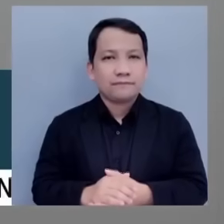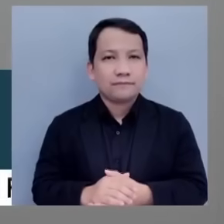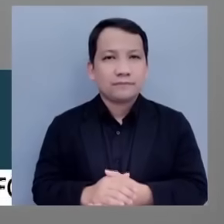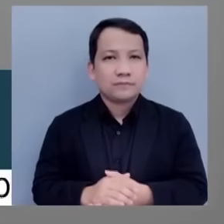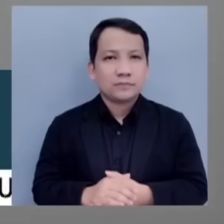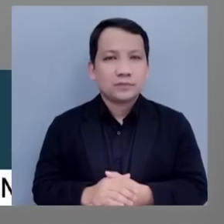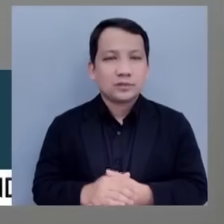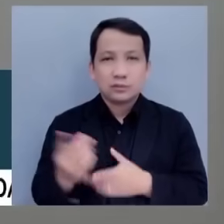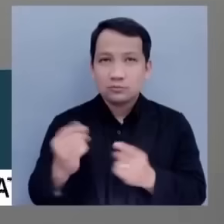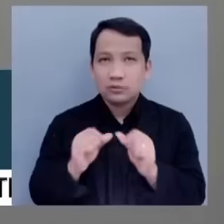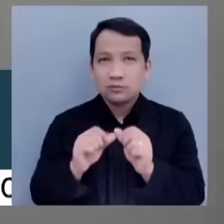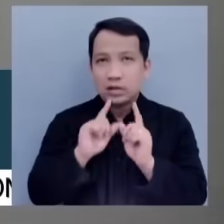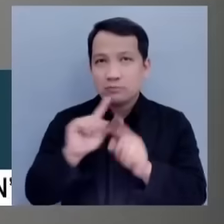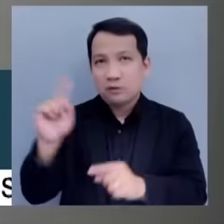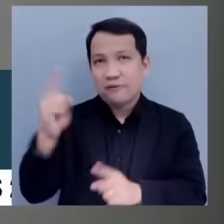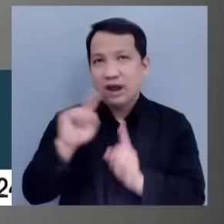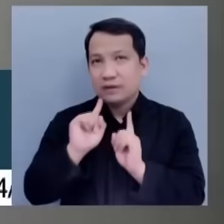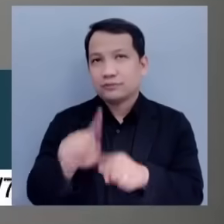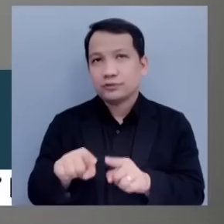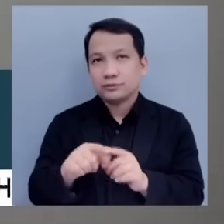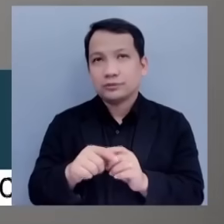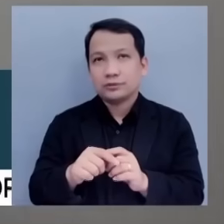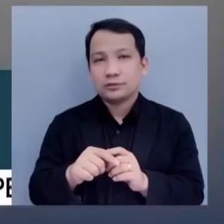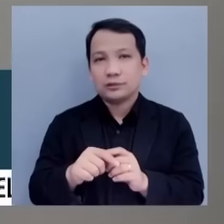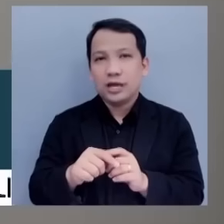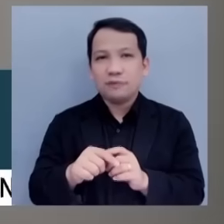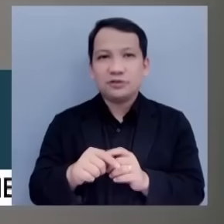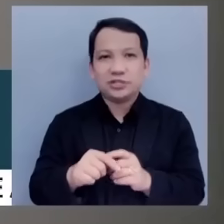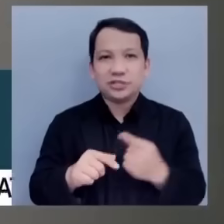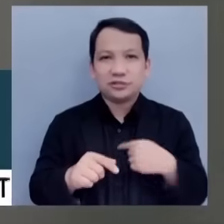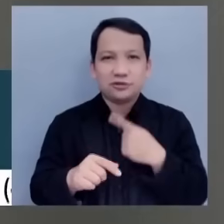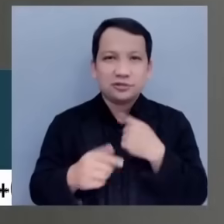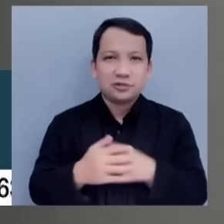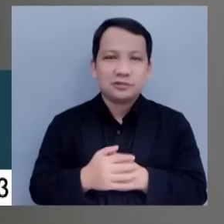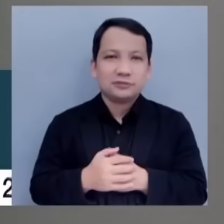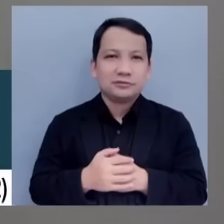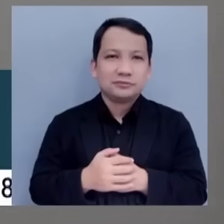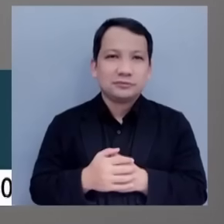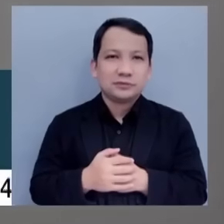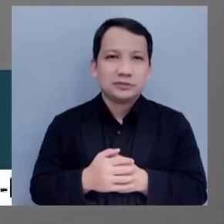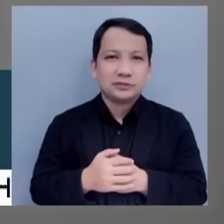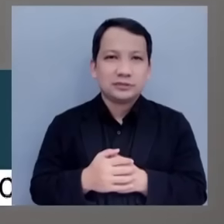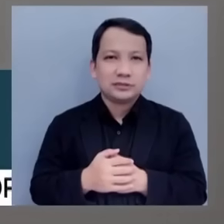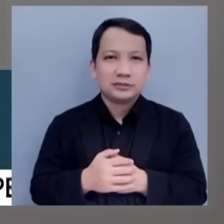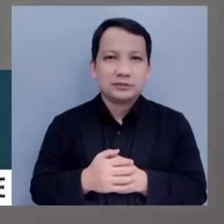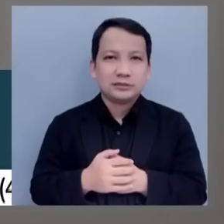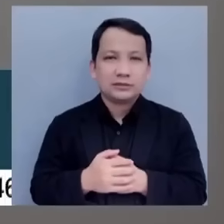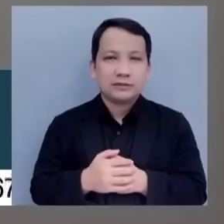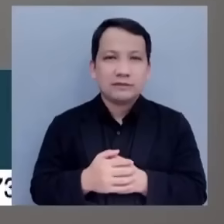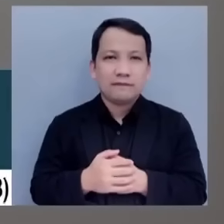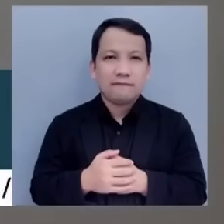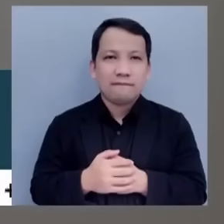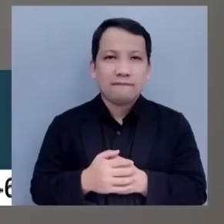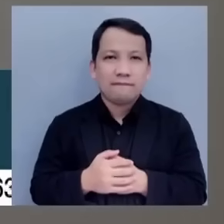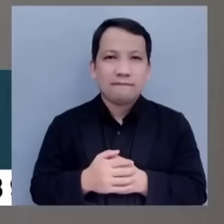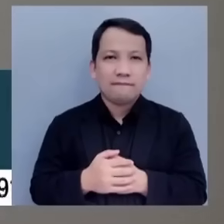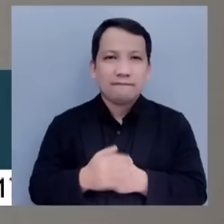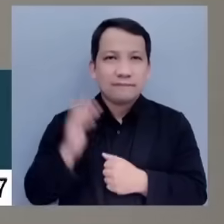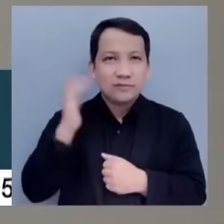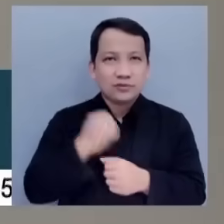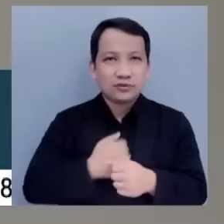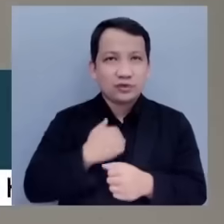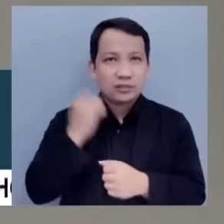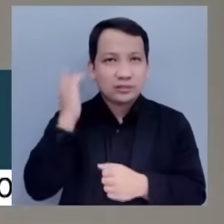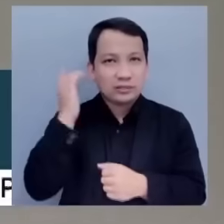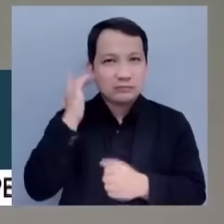The Magadam administration is also closely monitoring the rains brought by Typhoon Dodong. We hope this will